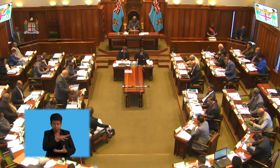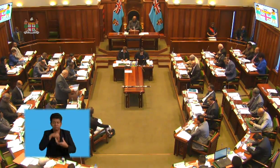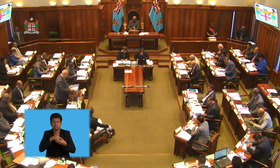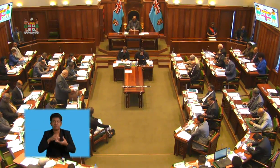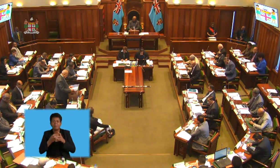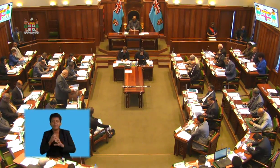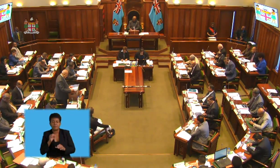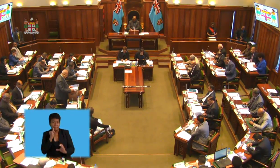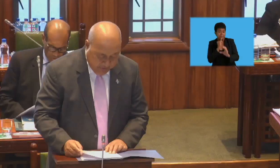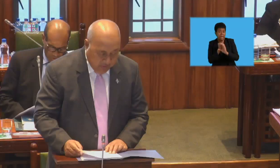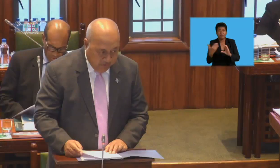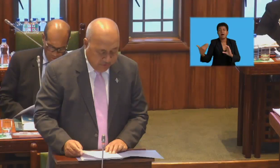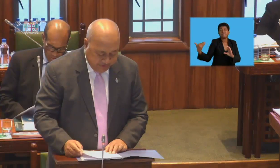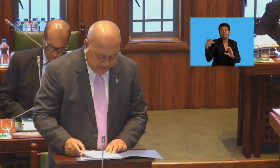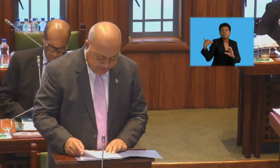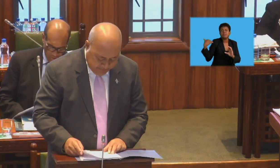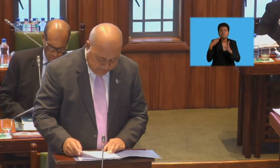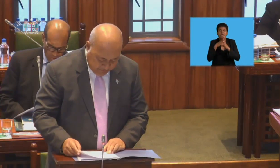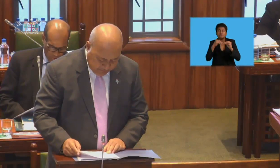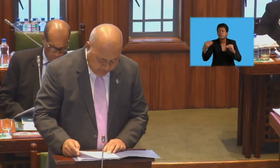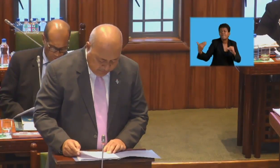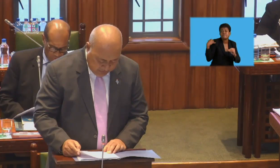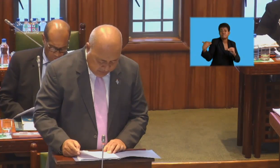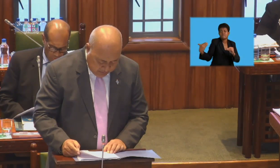the very fabric of our society.